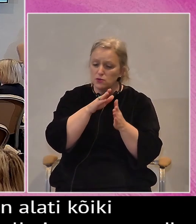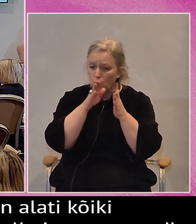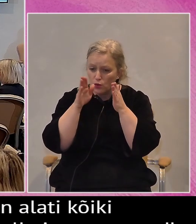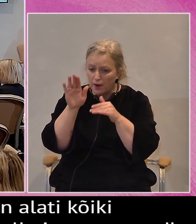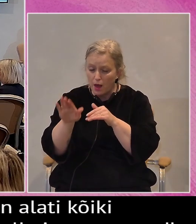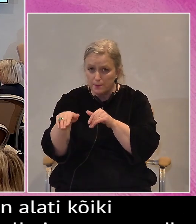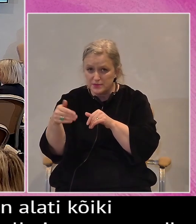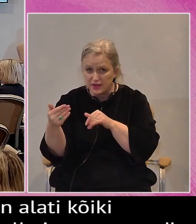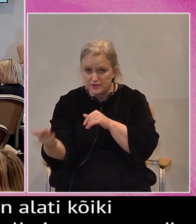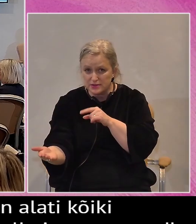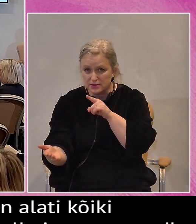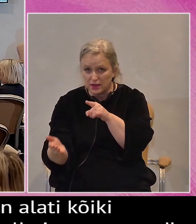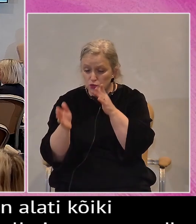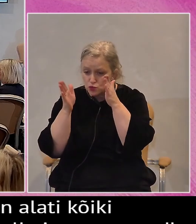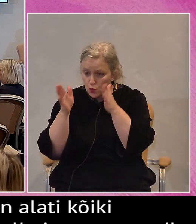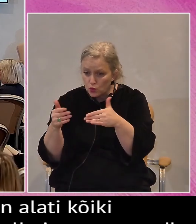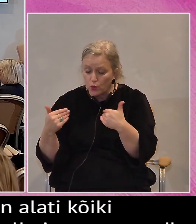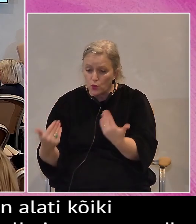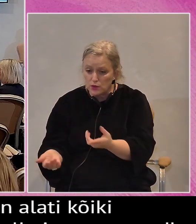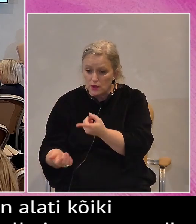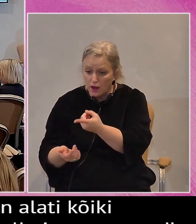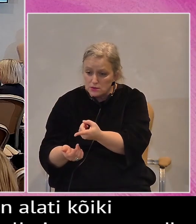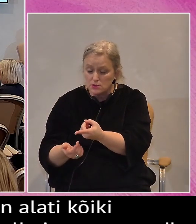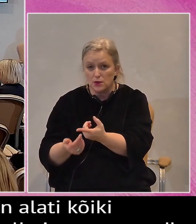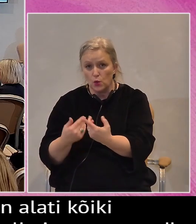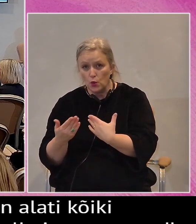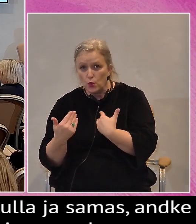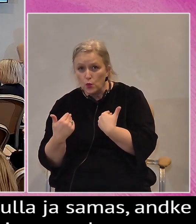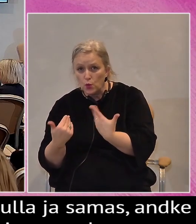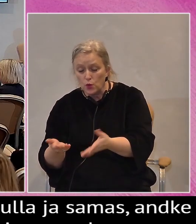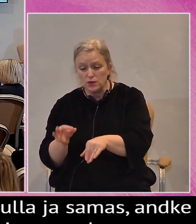of the parent towards their child,